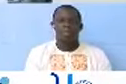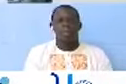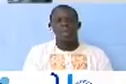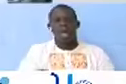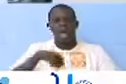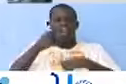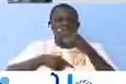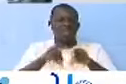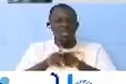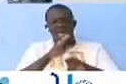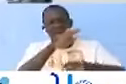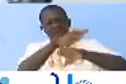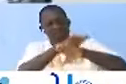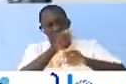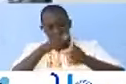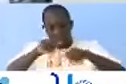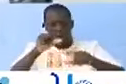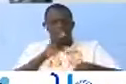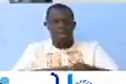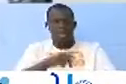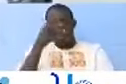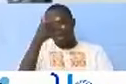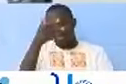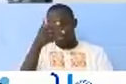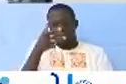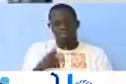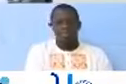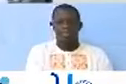when night fell around 8,